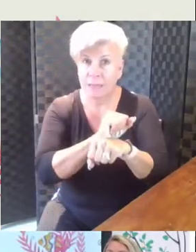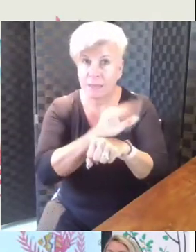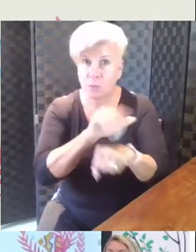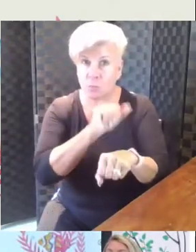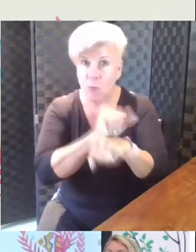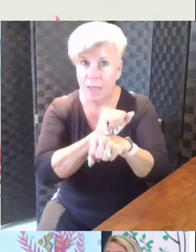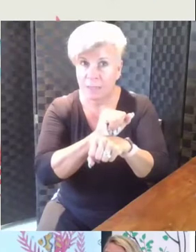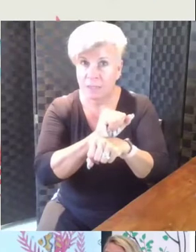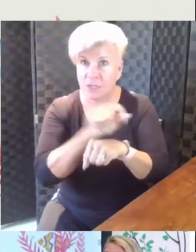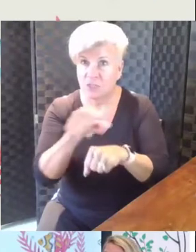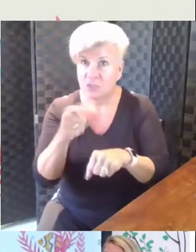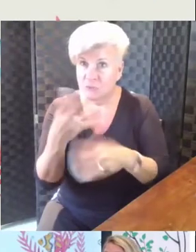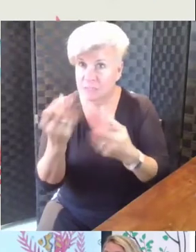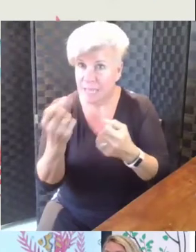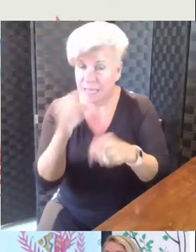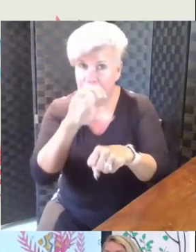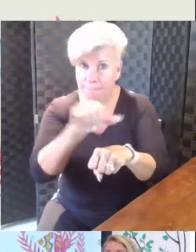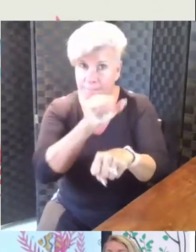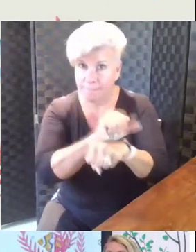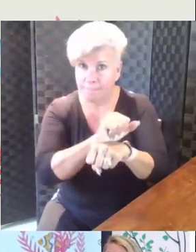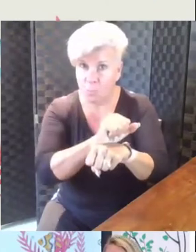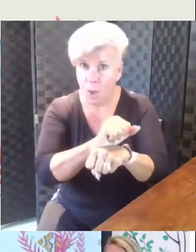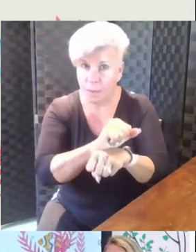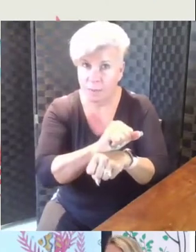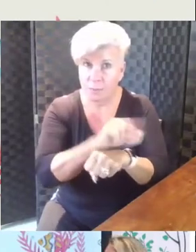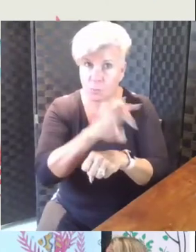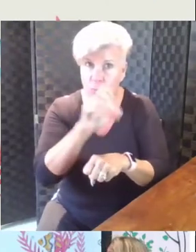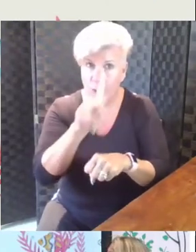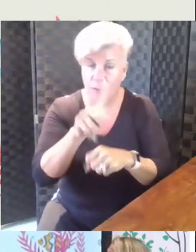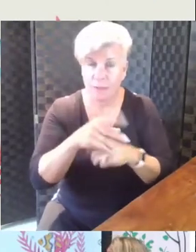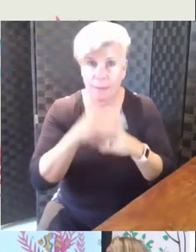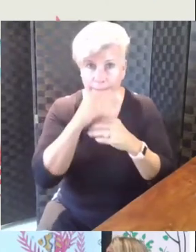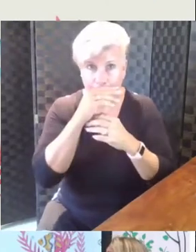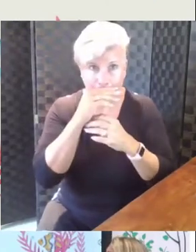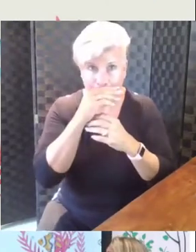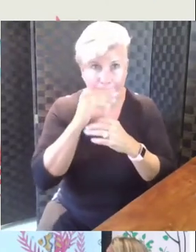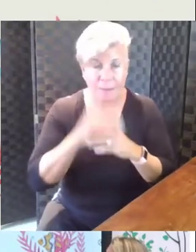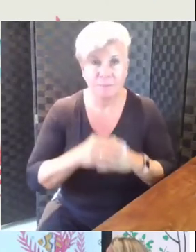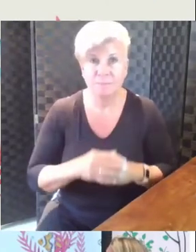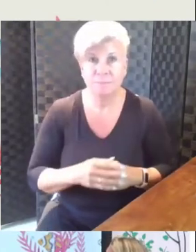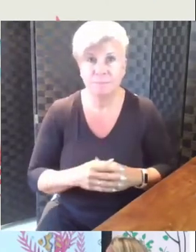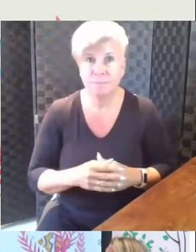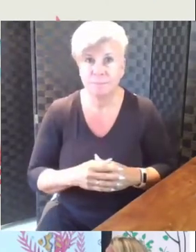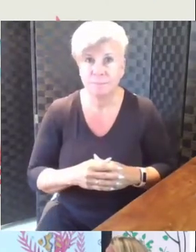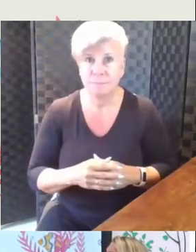Rock. Now you say it. Rock.